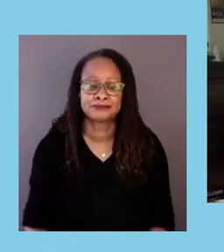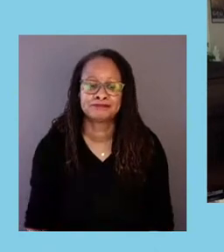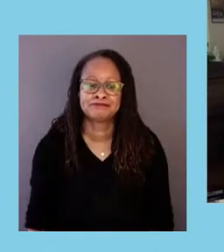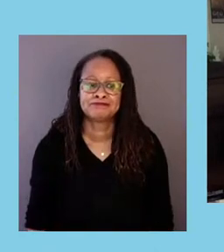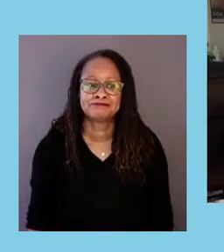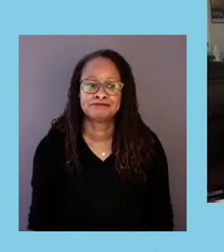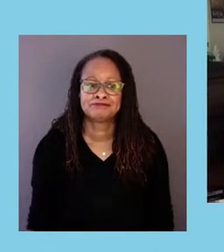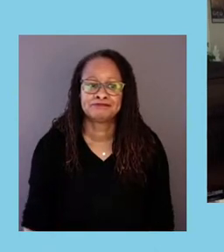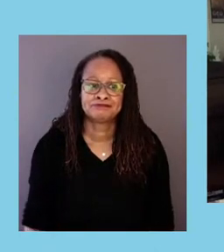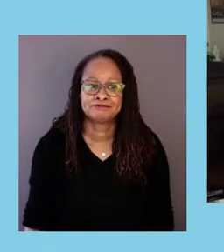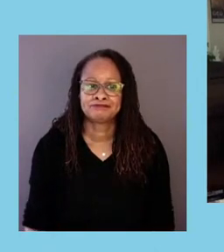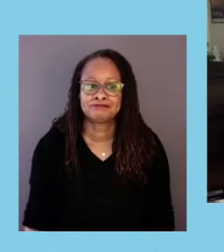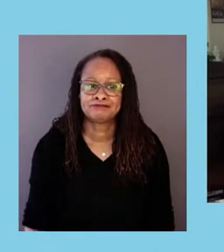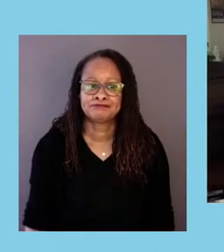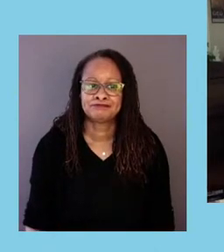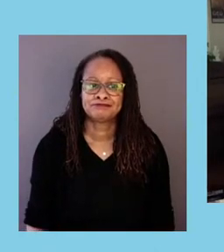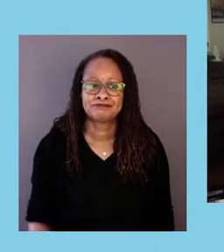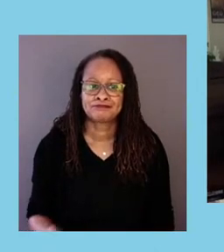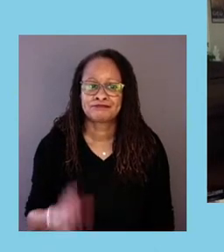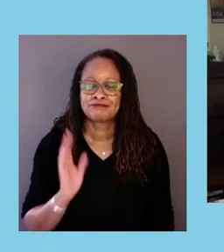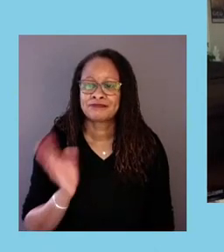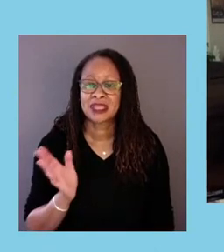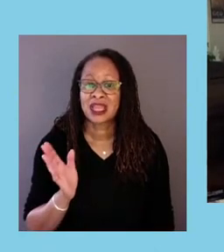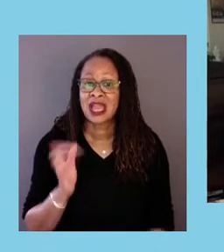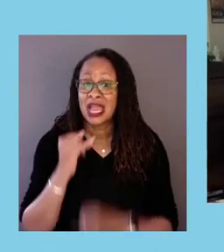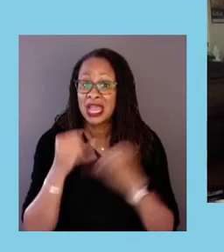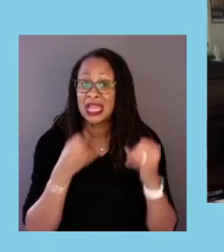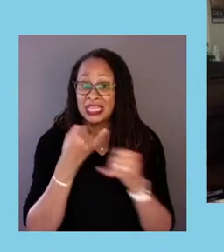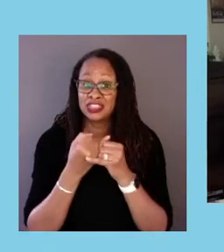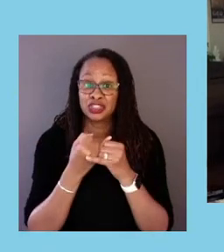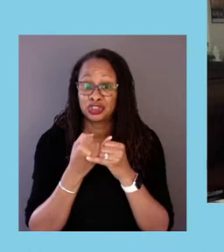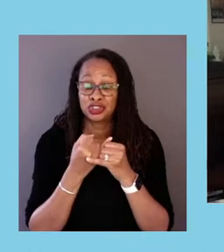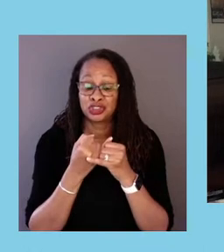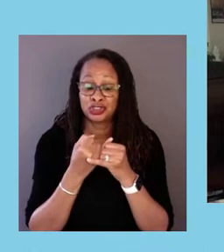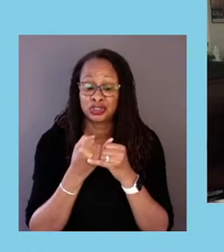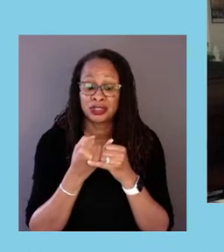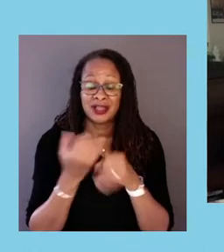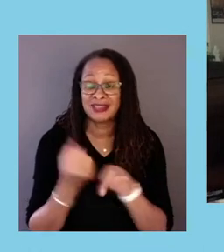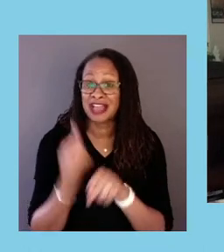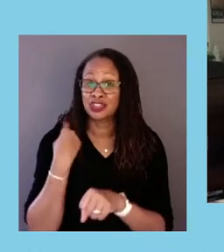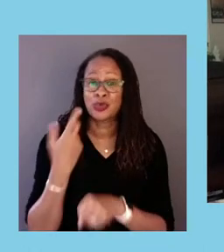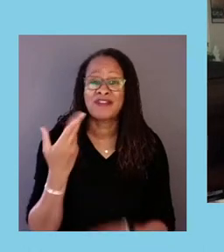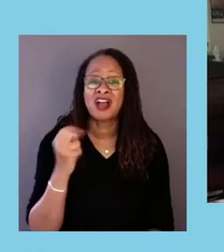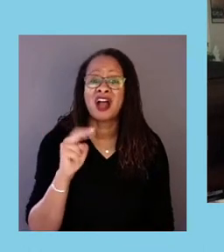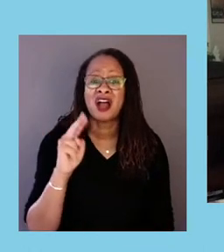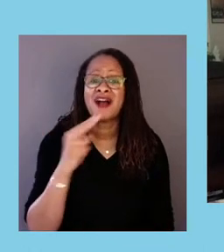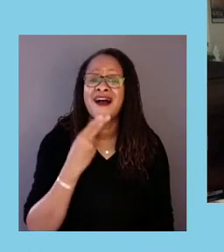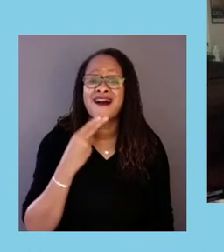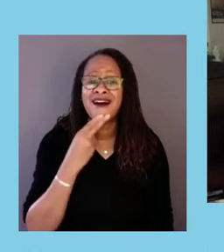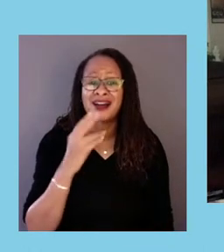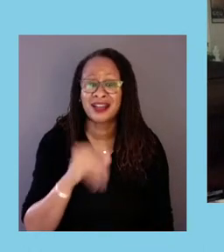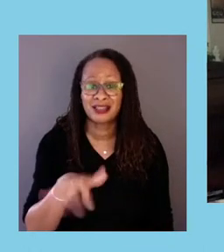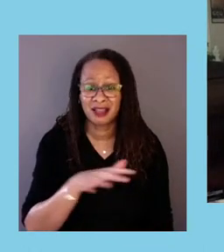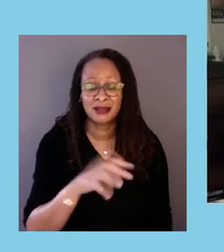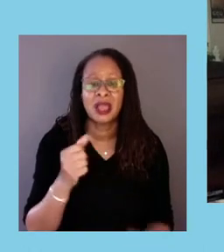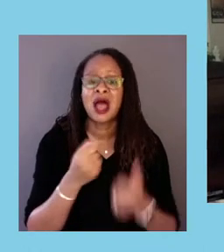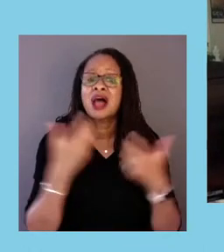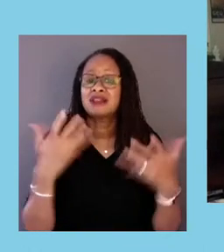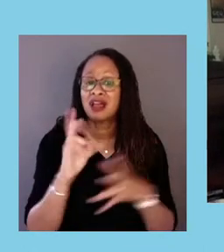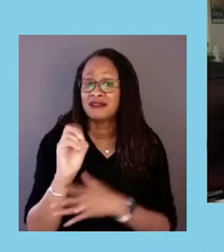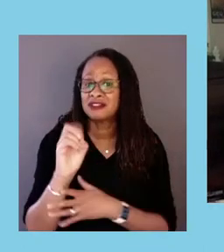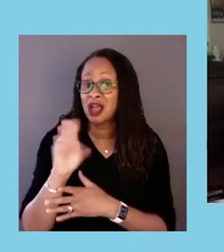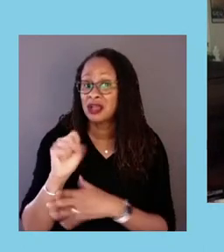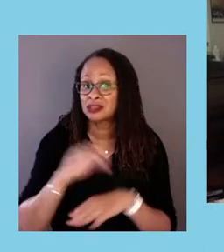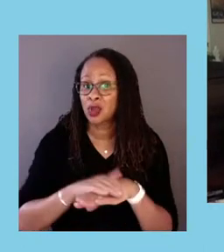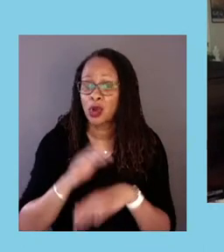was going to say the international category. It's not only this year. Last year, it was Honeyland. Yeah. There are a lot of docs on the shortlist, I think, for